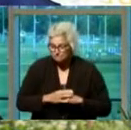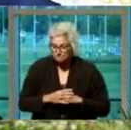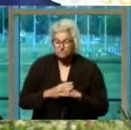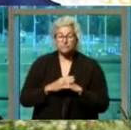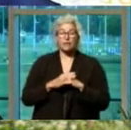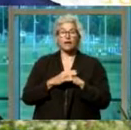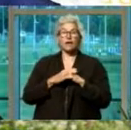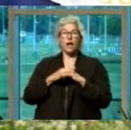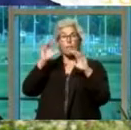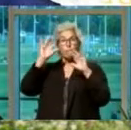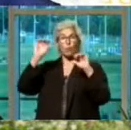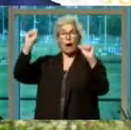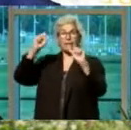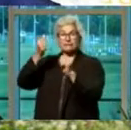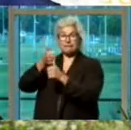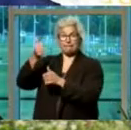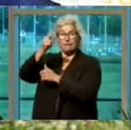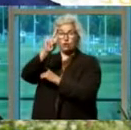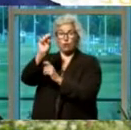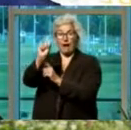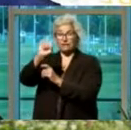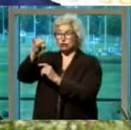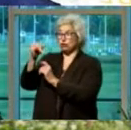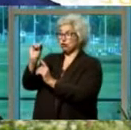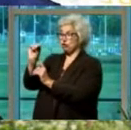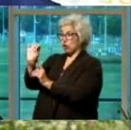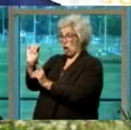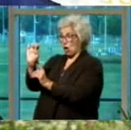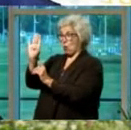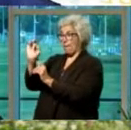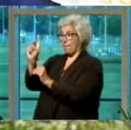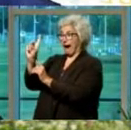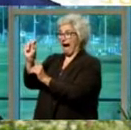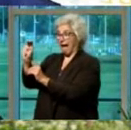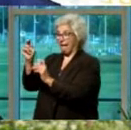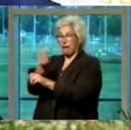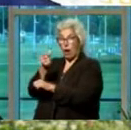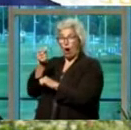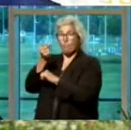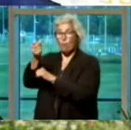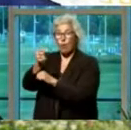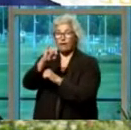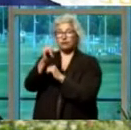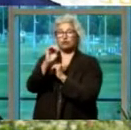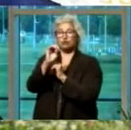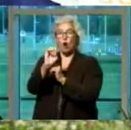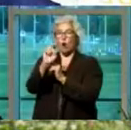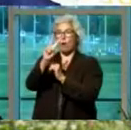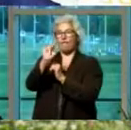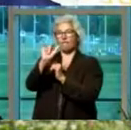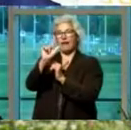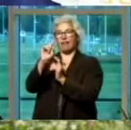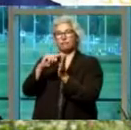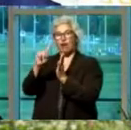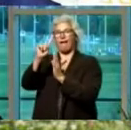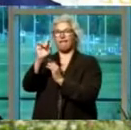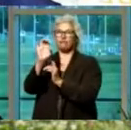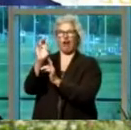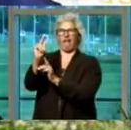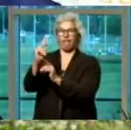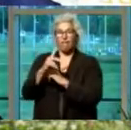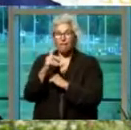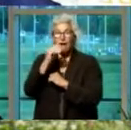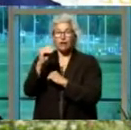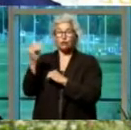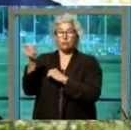President Joe Biden appointed Tom Vilsack to be the 32nd Secretary of Agriculture a couple of months ago. But he wasn't new